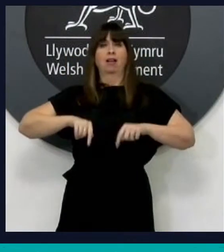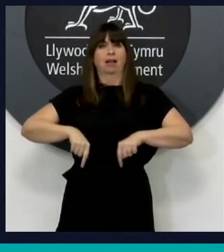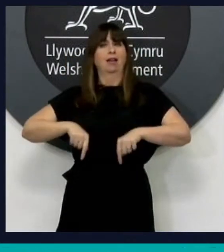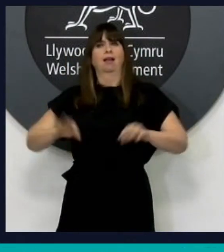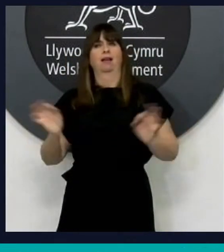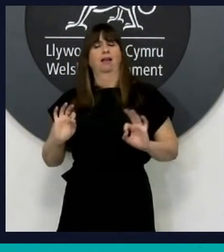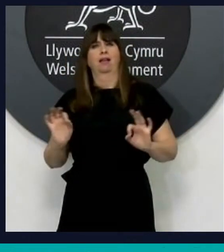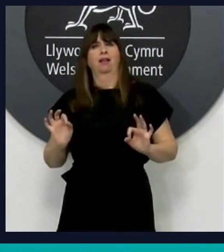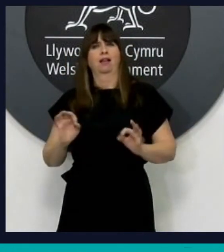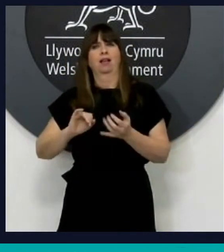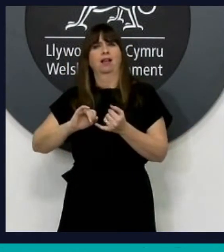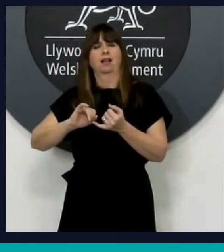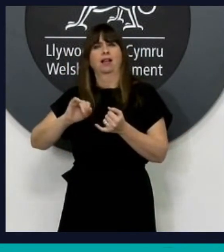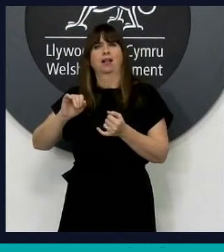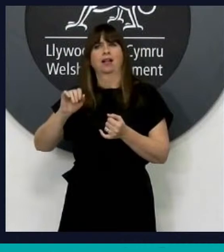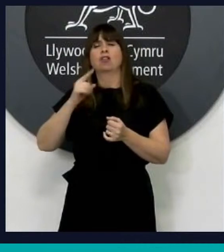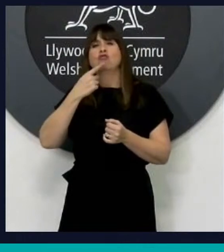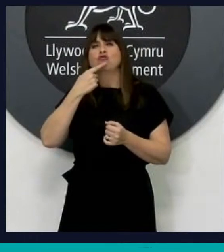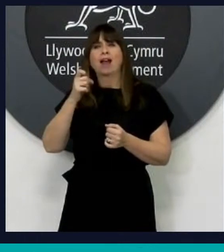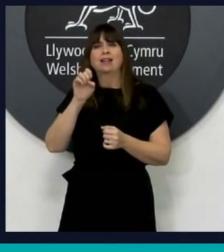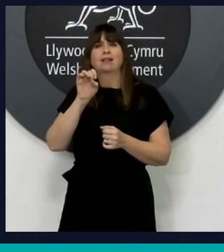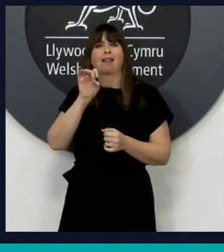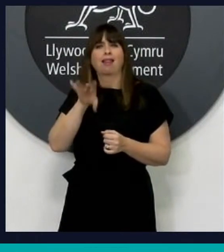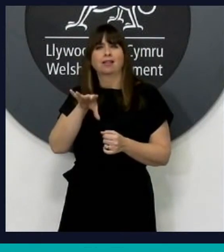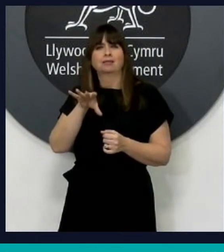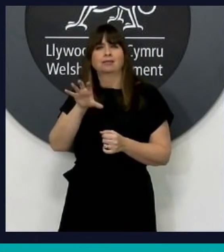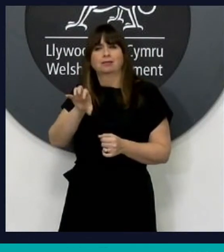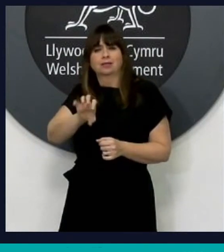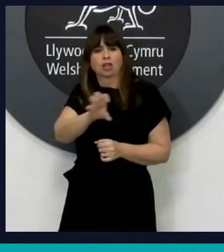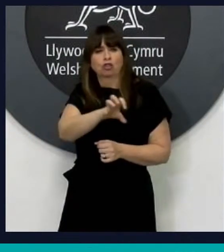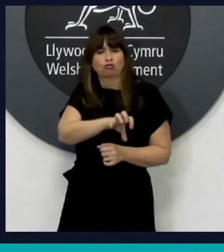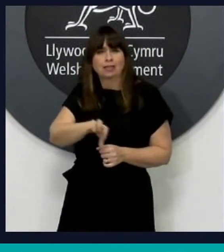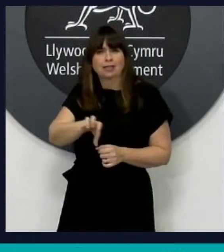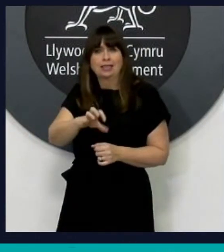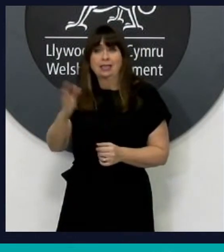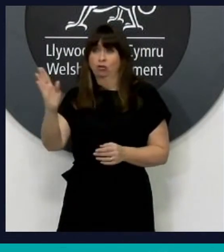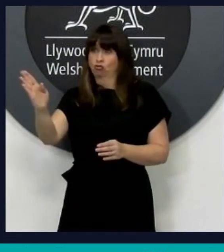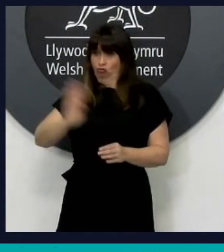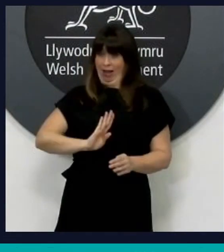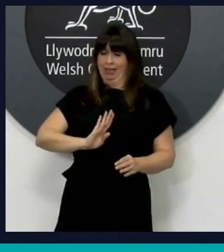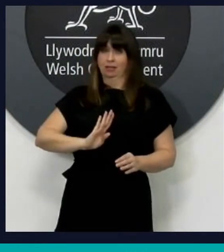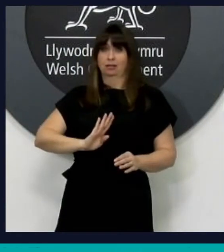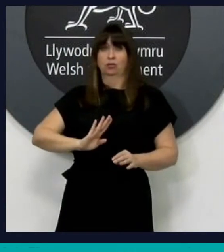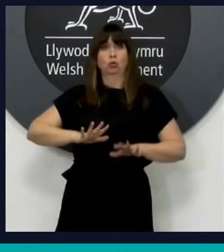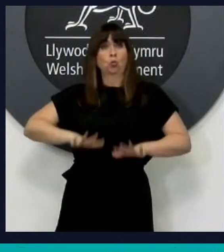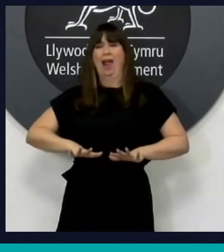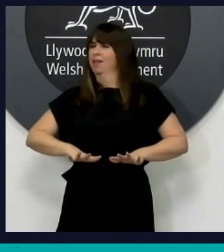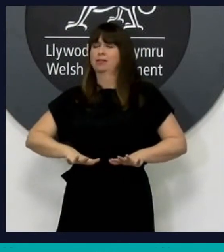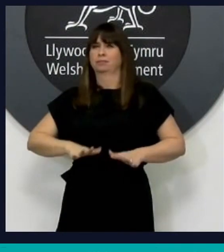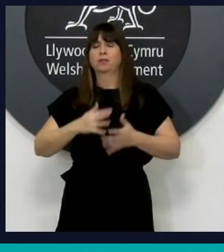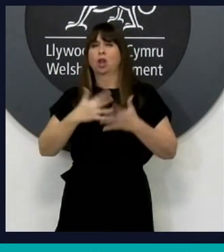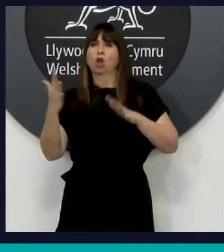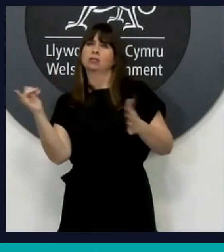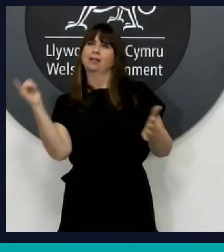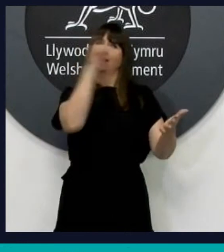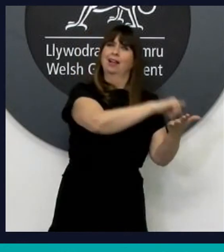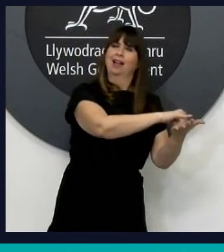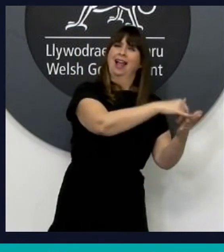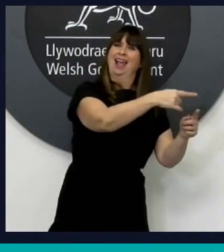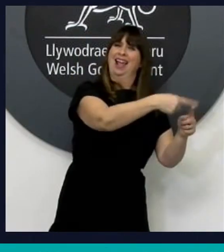that brings in people from red list countries or from potential red list countries. Most of our passengers land in